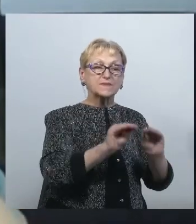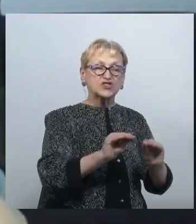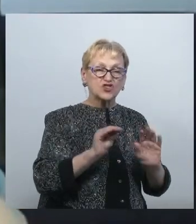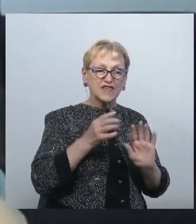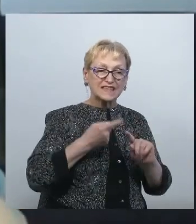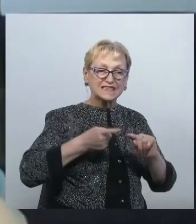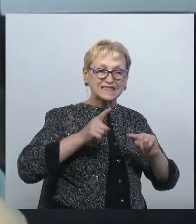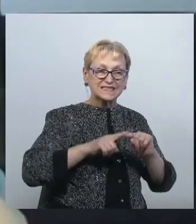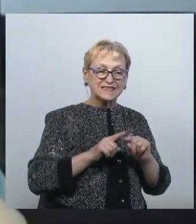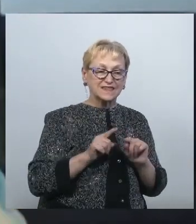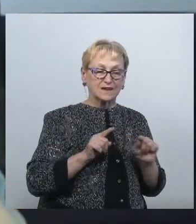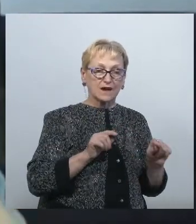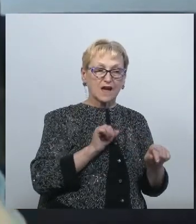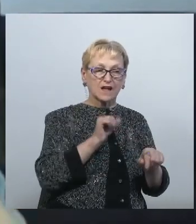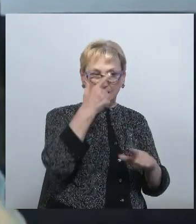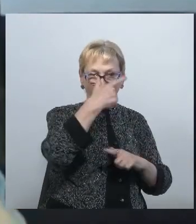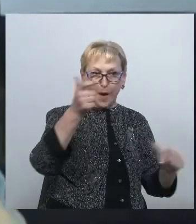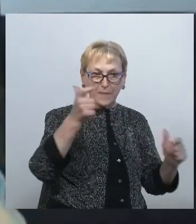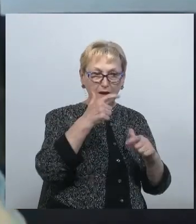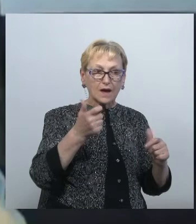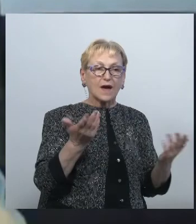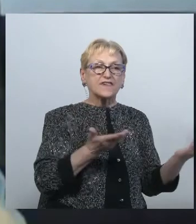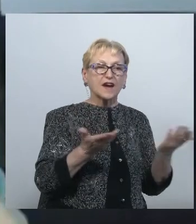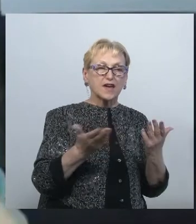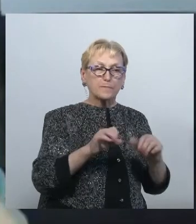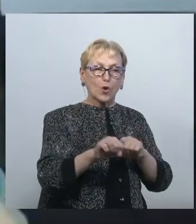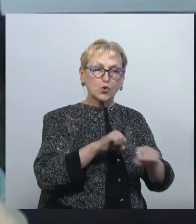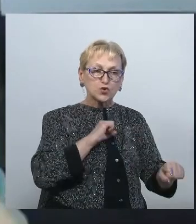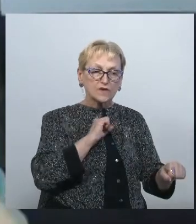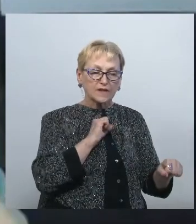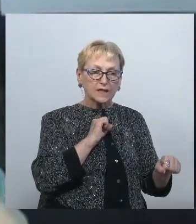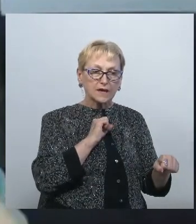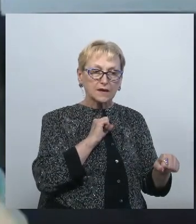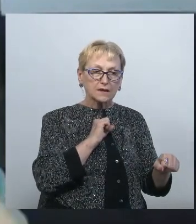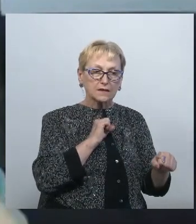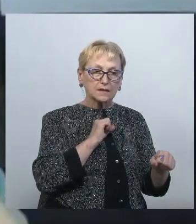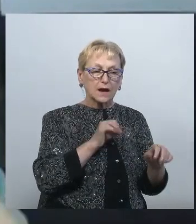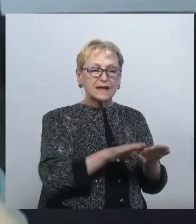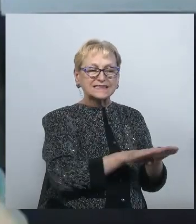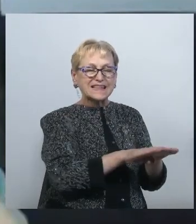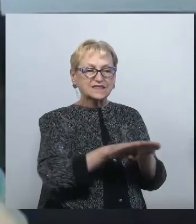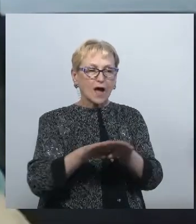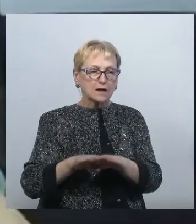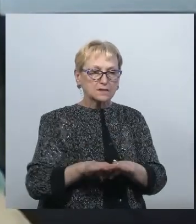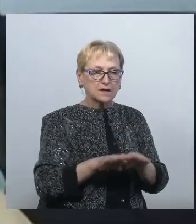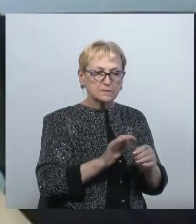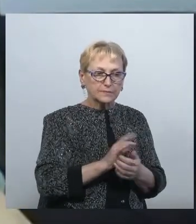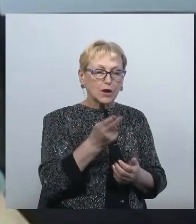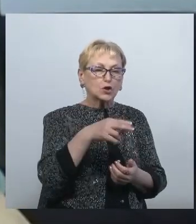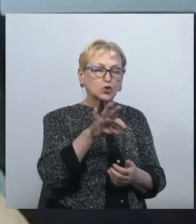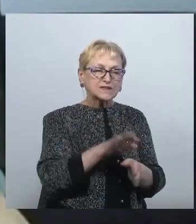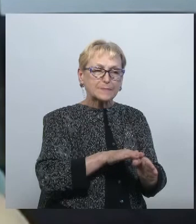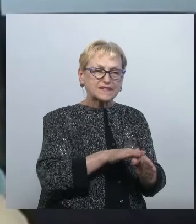ads in media who were violating not just